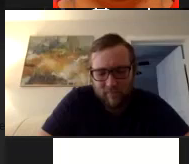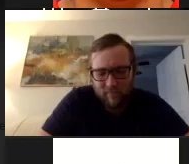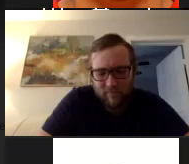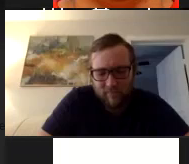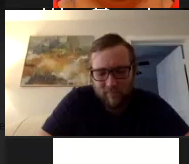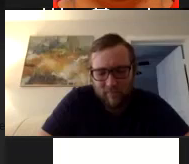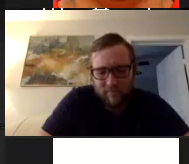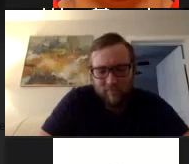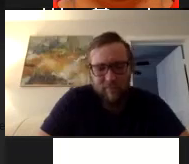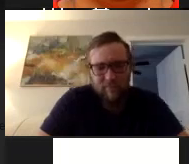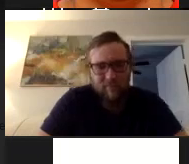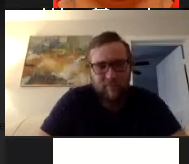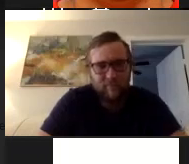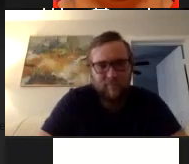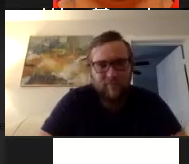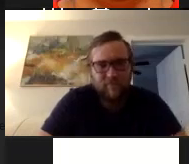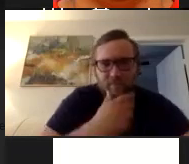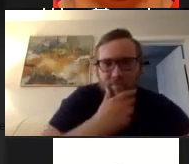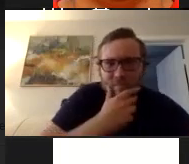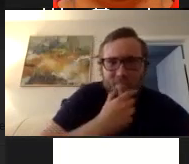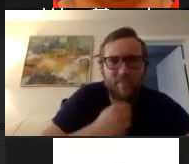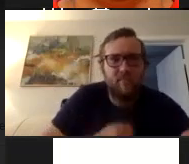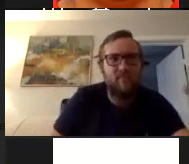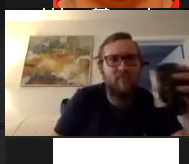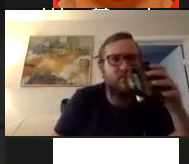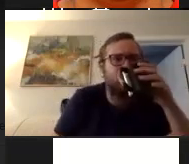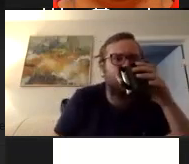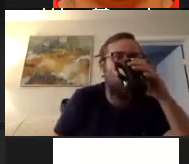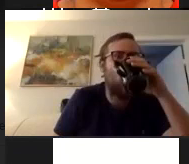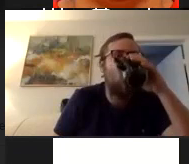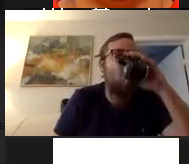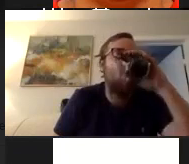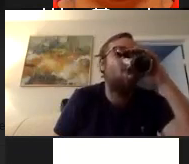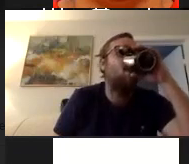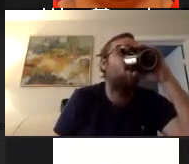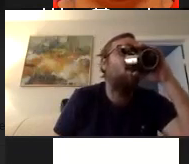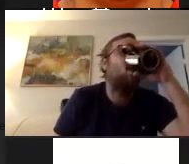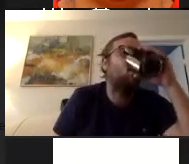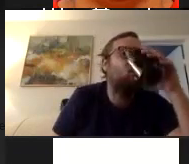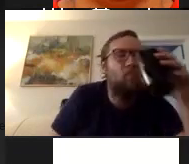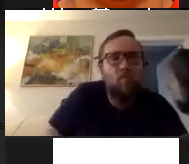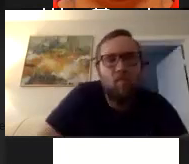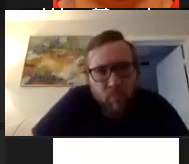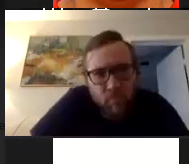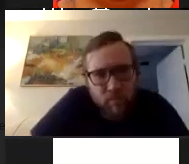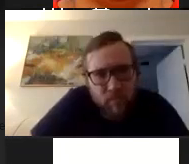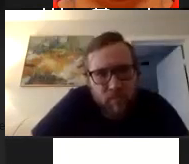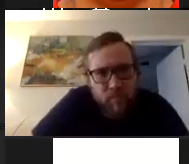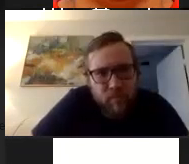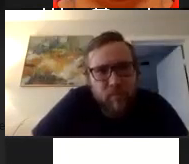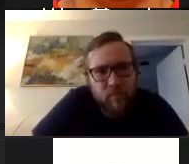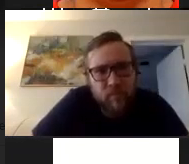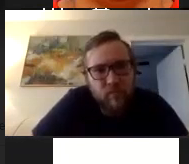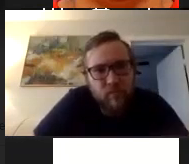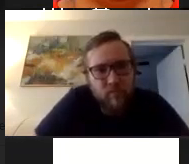there's some great information on, just the nature of science that you can